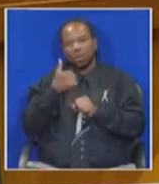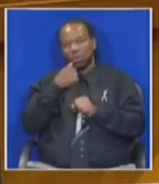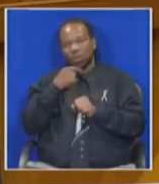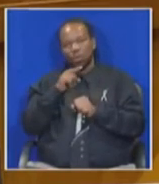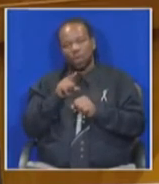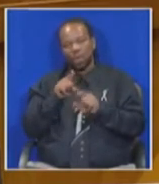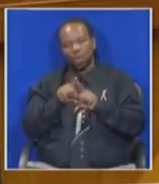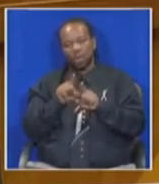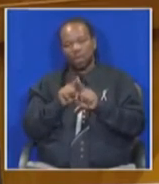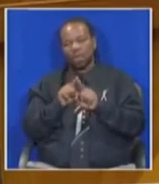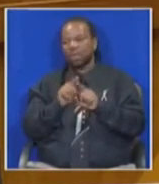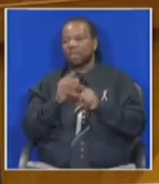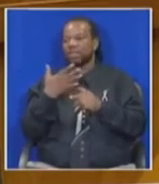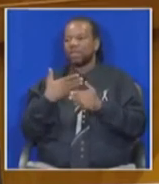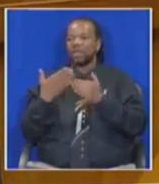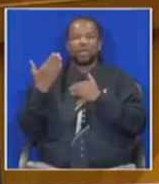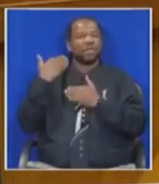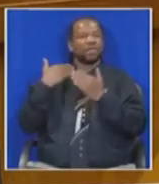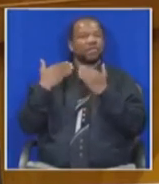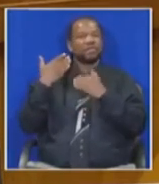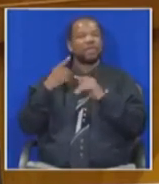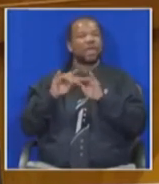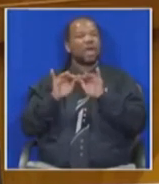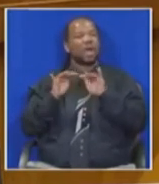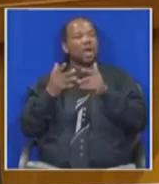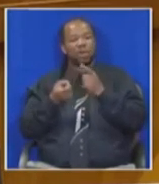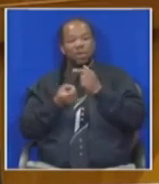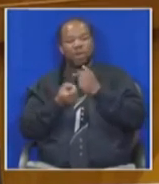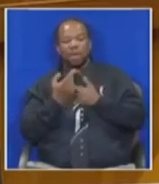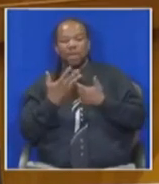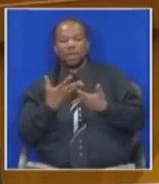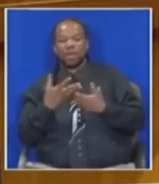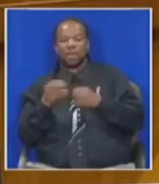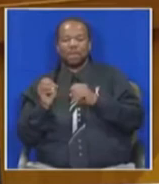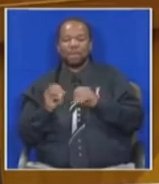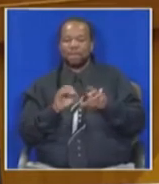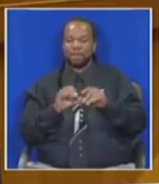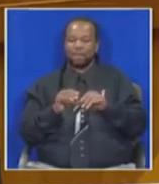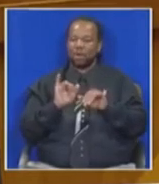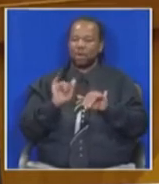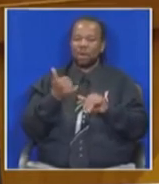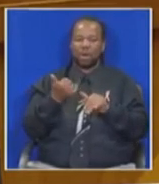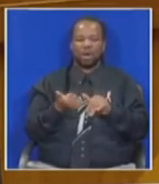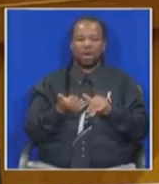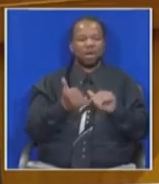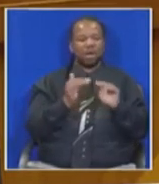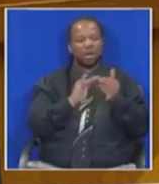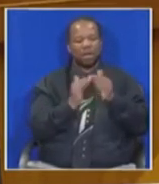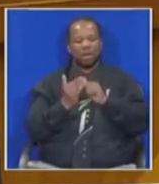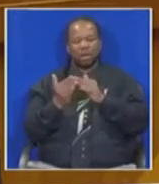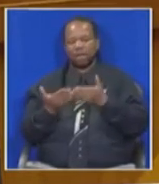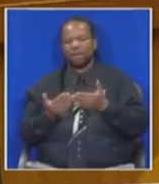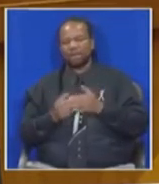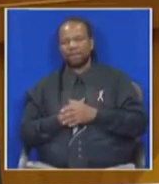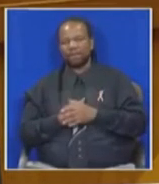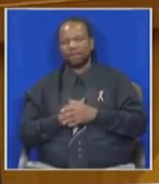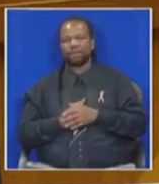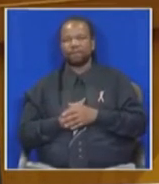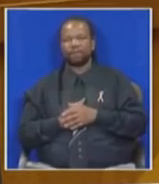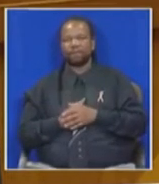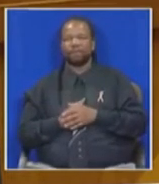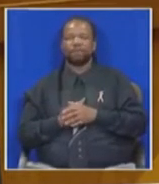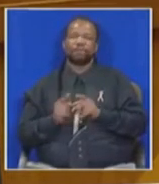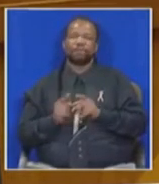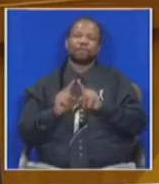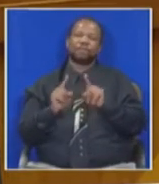history and how its effects play out in contemporary patterns of social dysfunction. However,